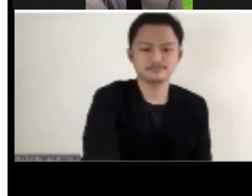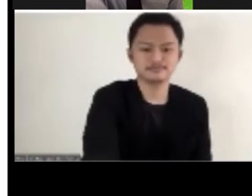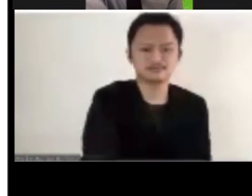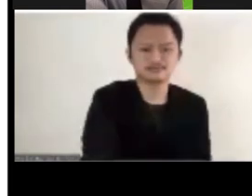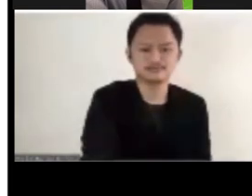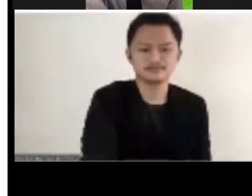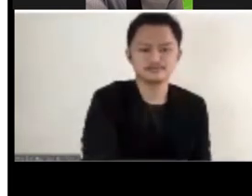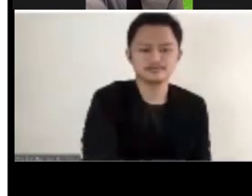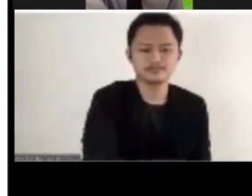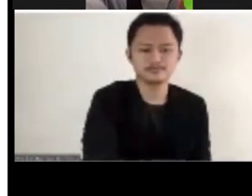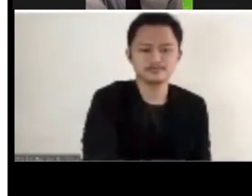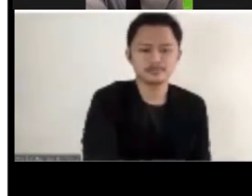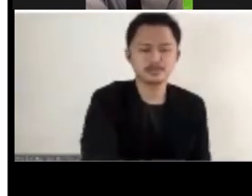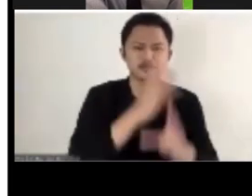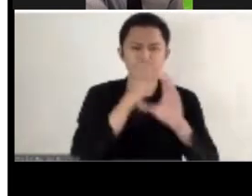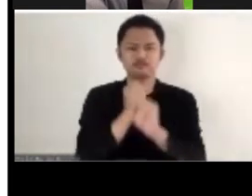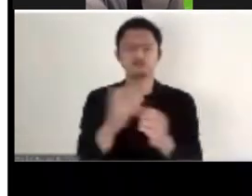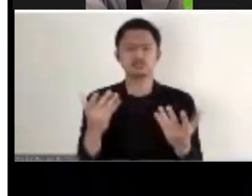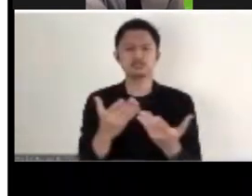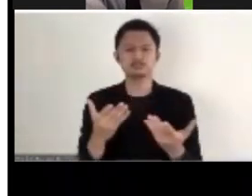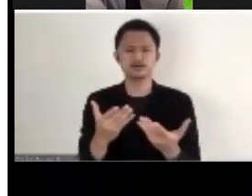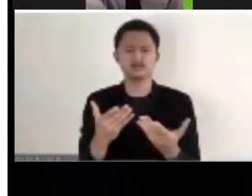on the mix